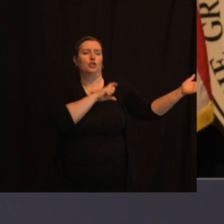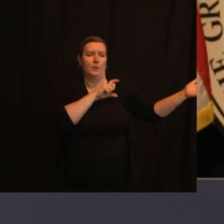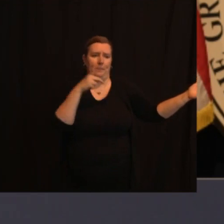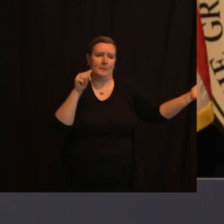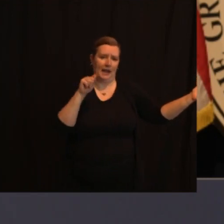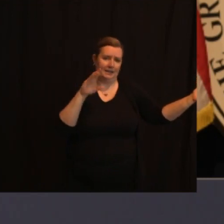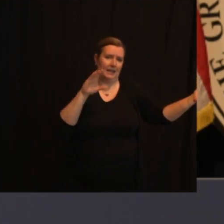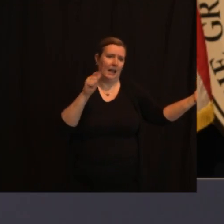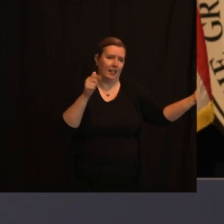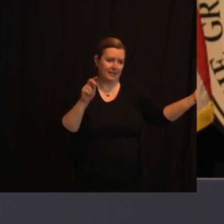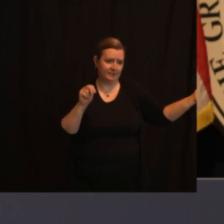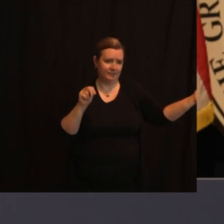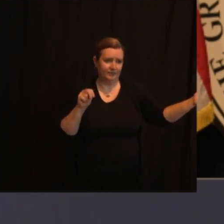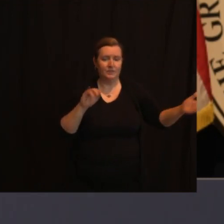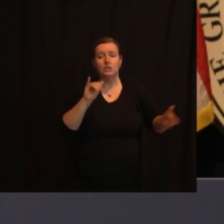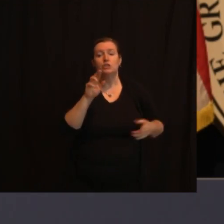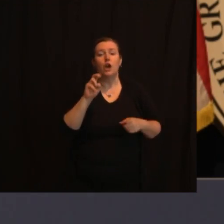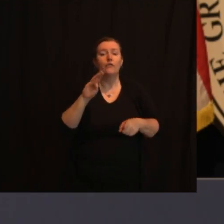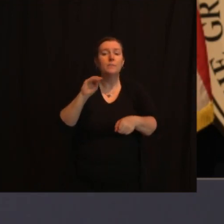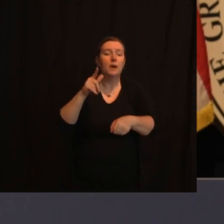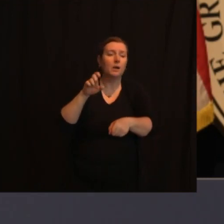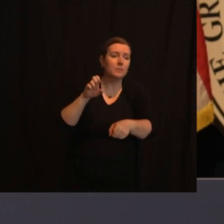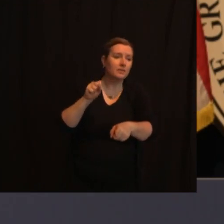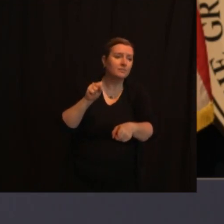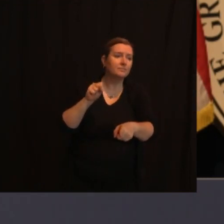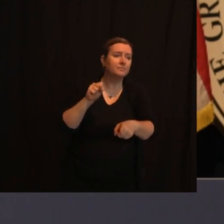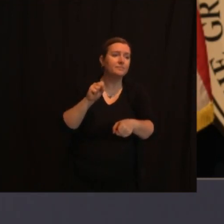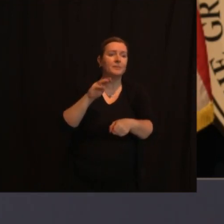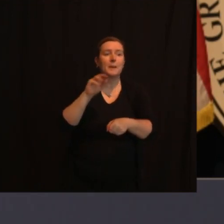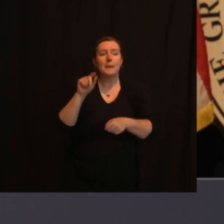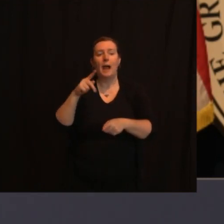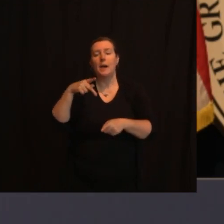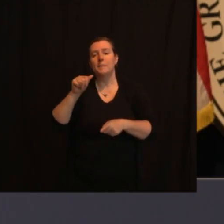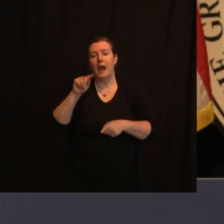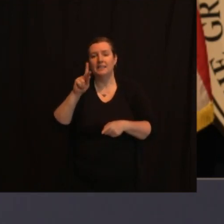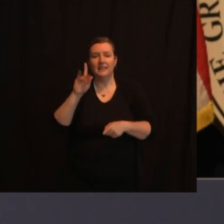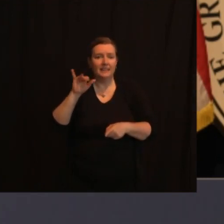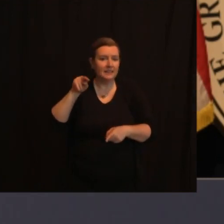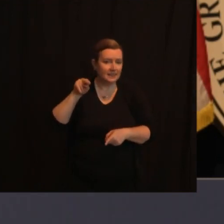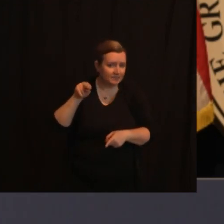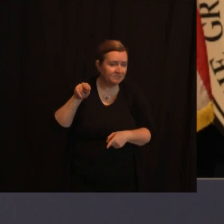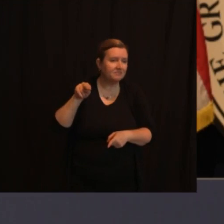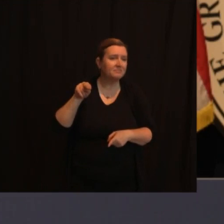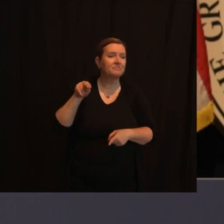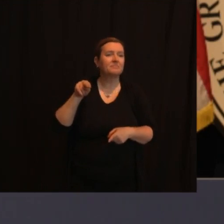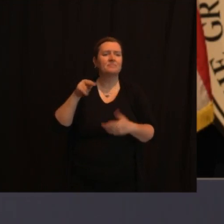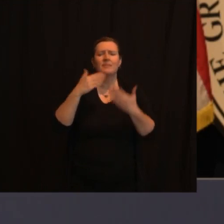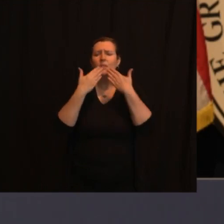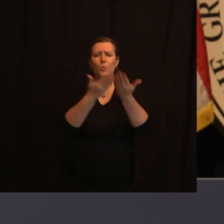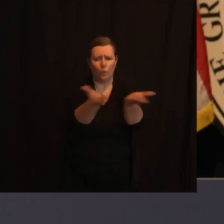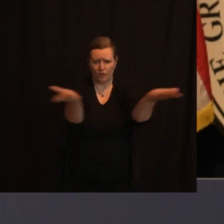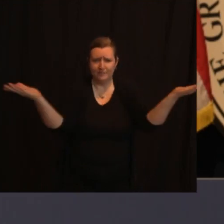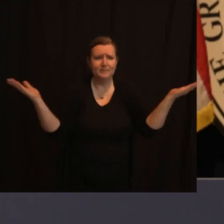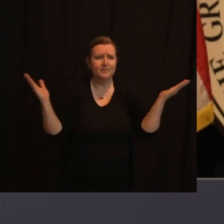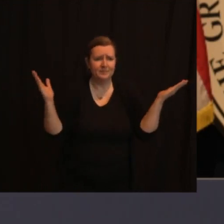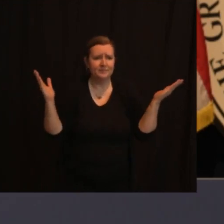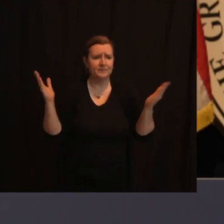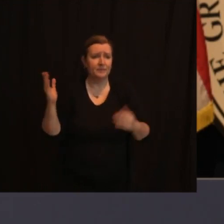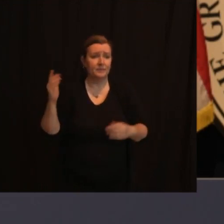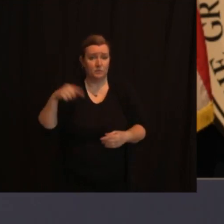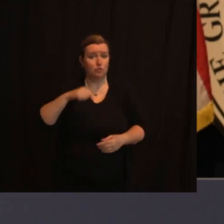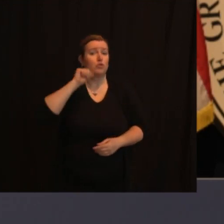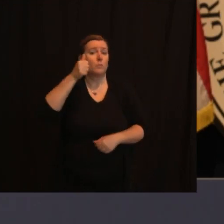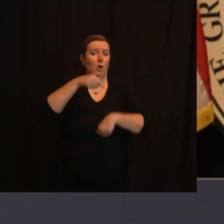Matt Plack, and the whole team. We'll be back here at 1 o'clock tomorrow, unless you hear otherwise. Keep at it, folks.